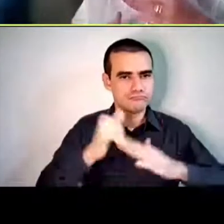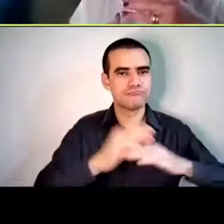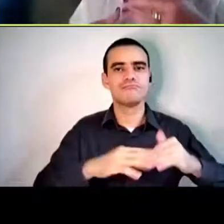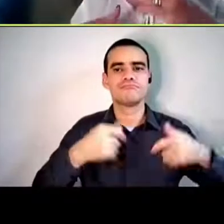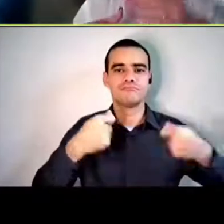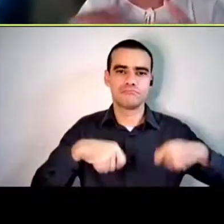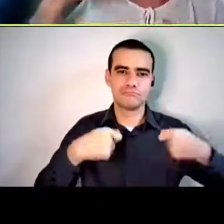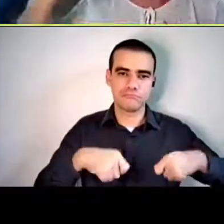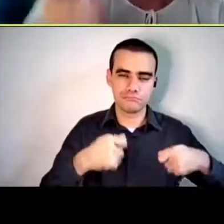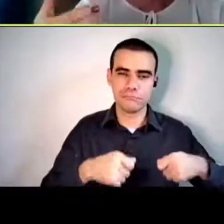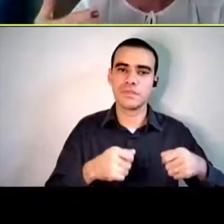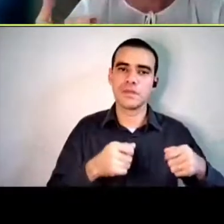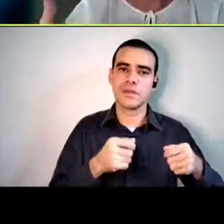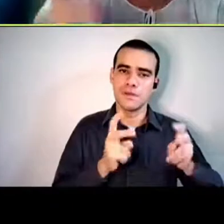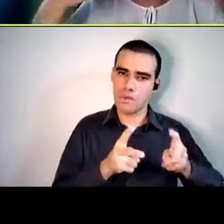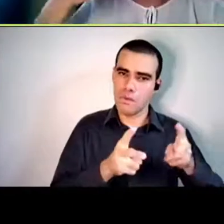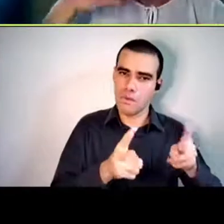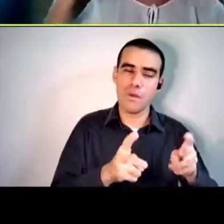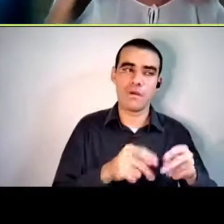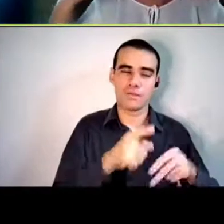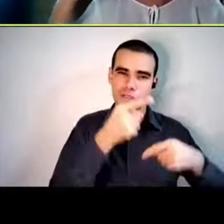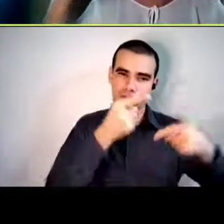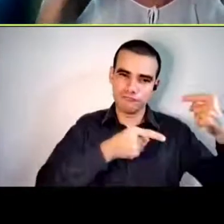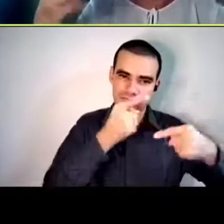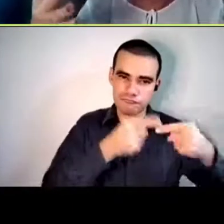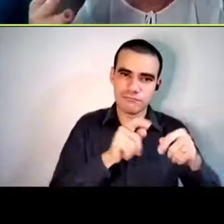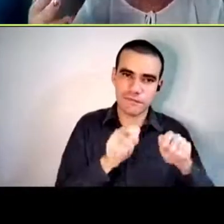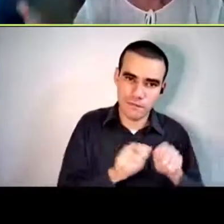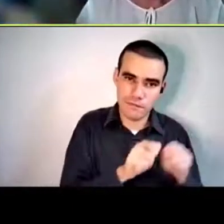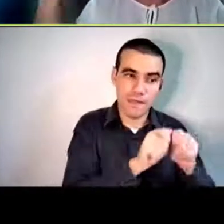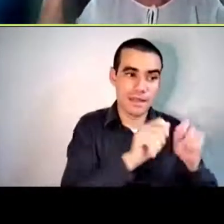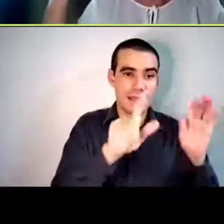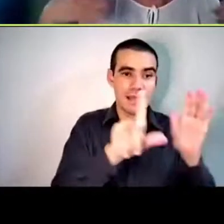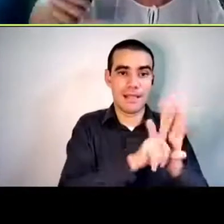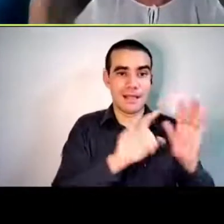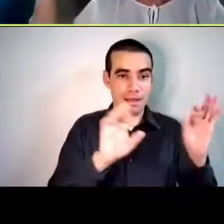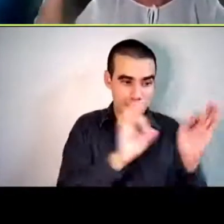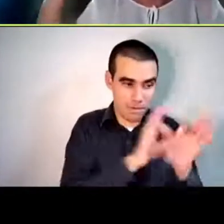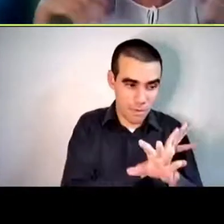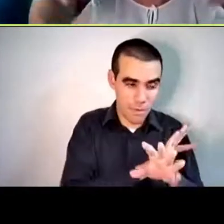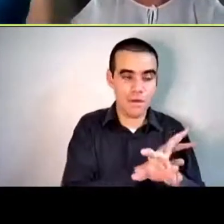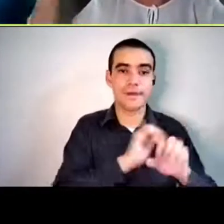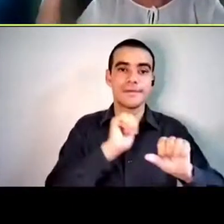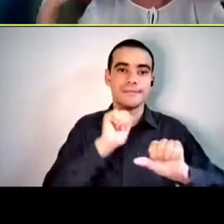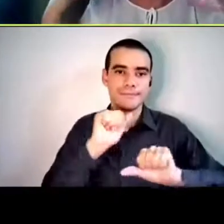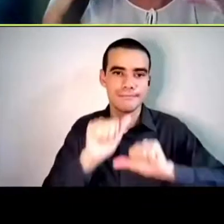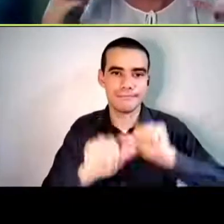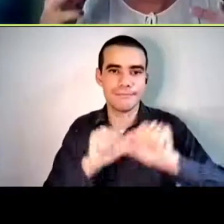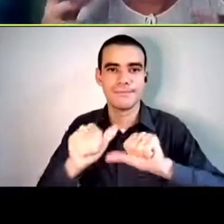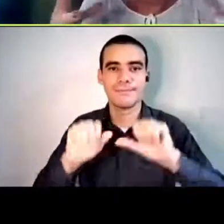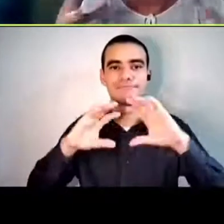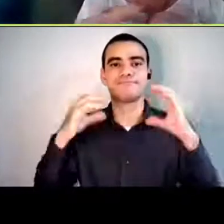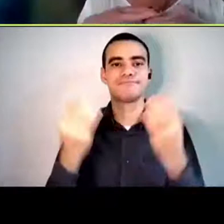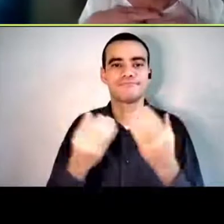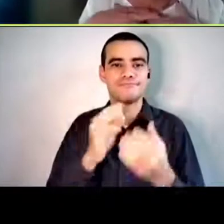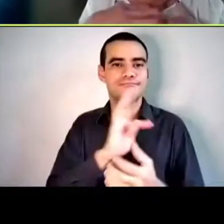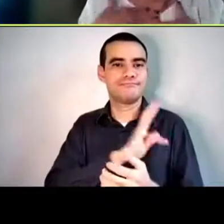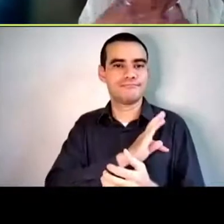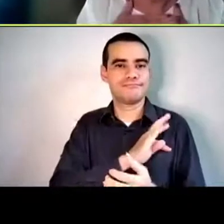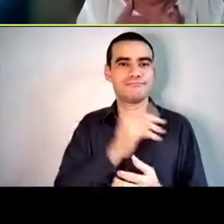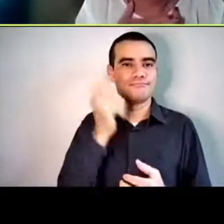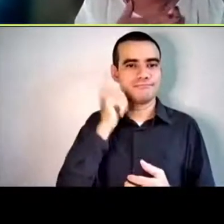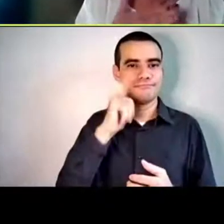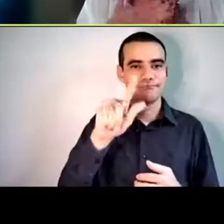capacity and we need to move forward. Sometimes we execute a policy and then the technical